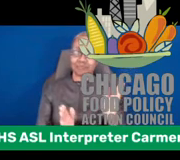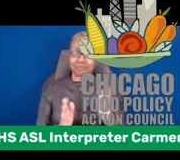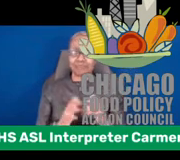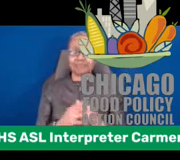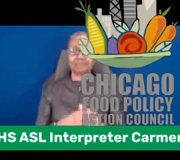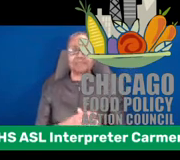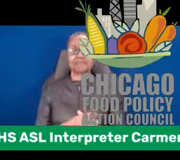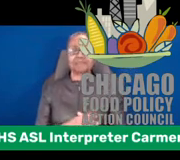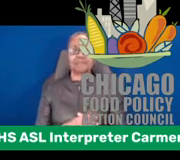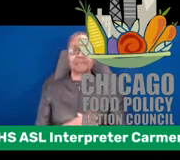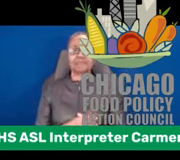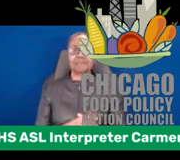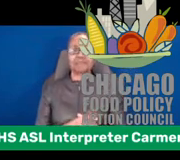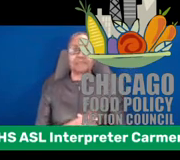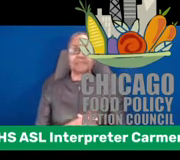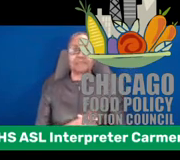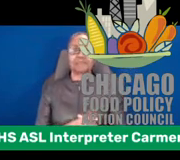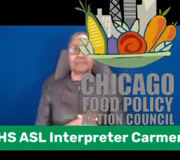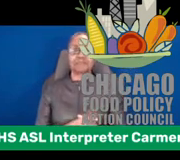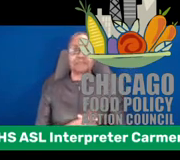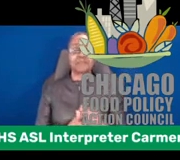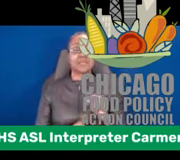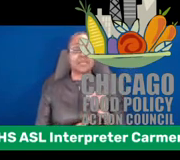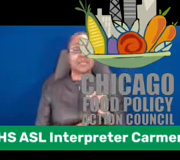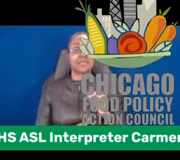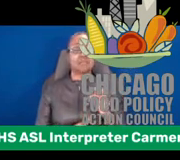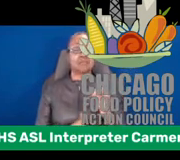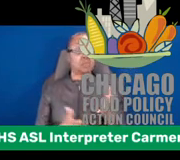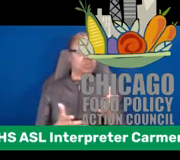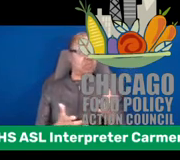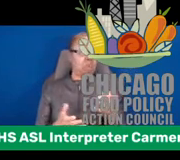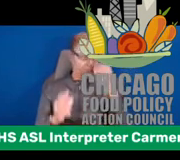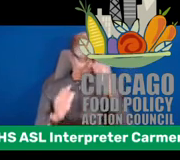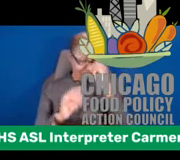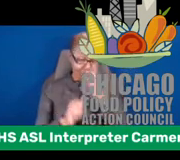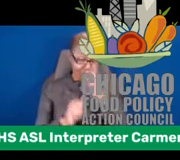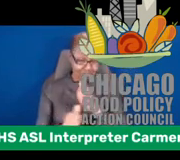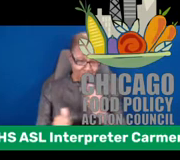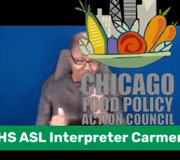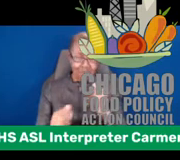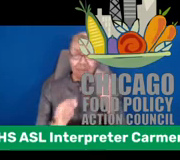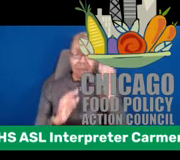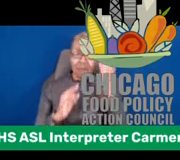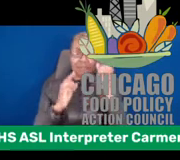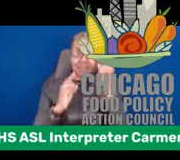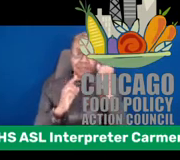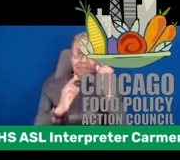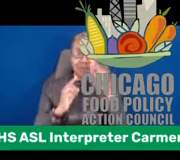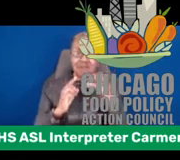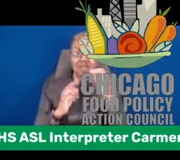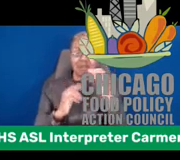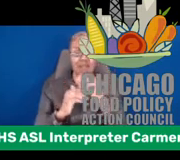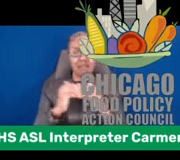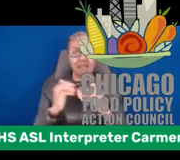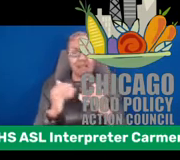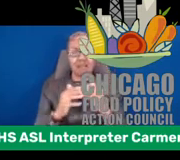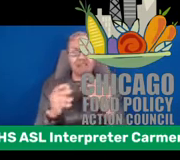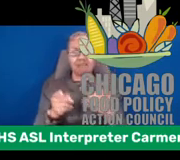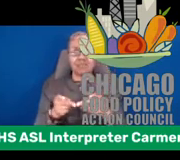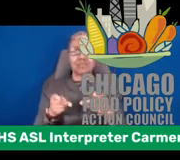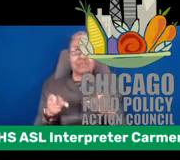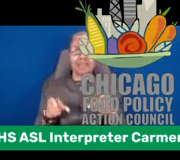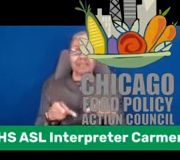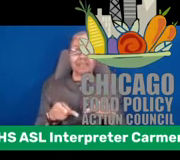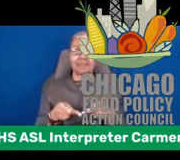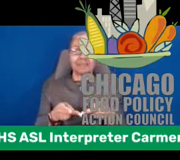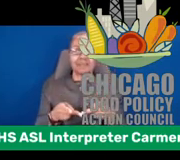I invite all of you, if you feel led to consider finding a comfortable space as we take